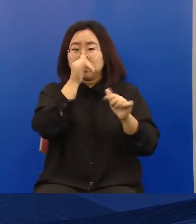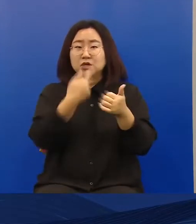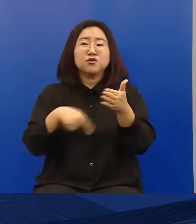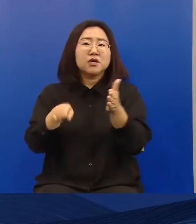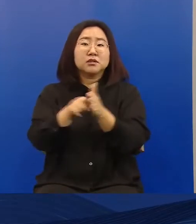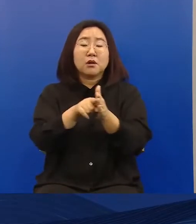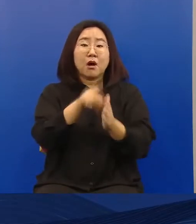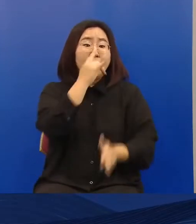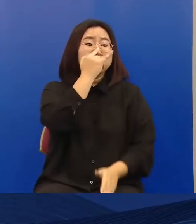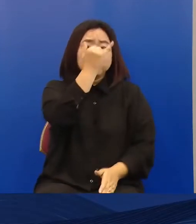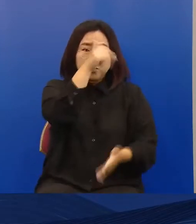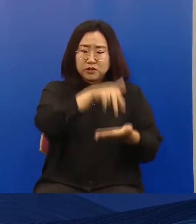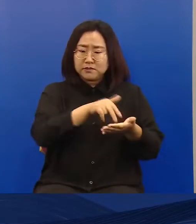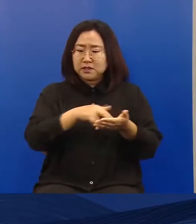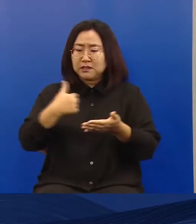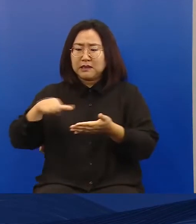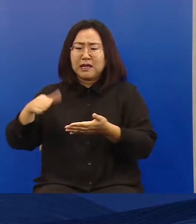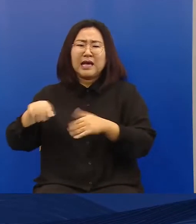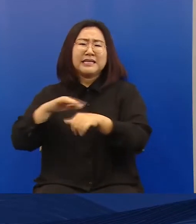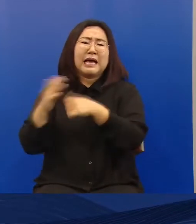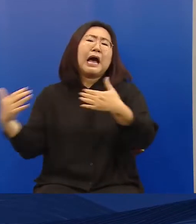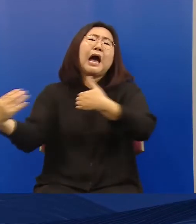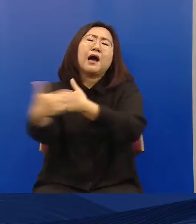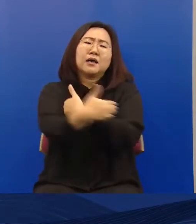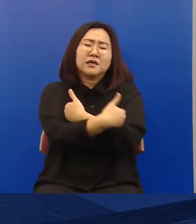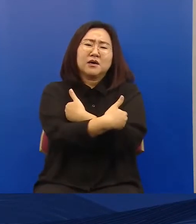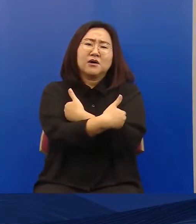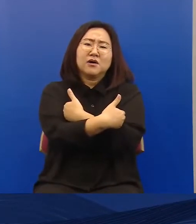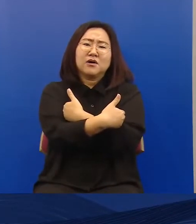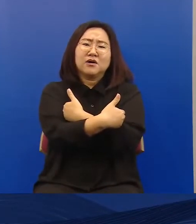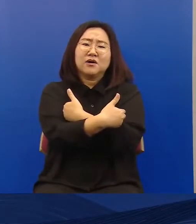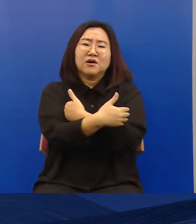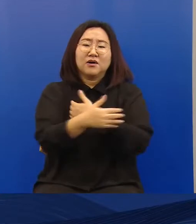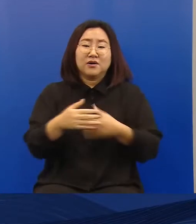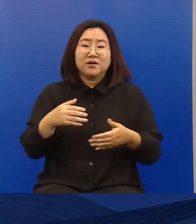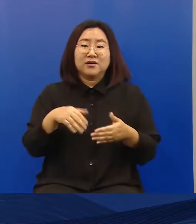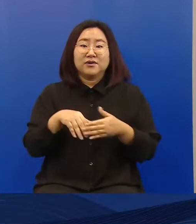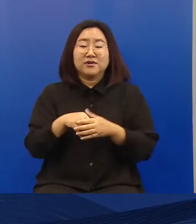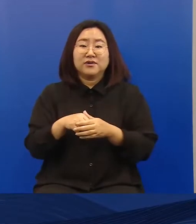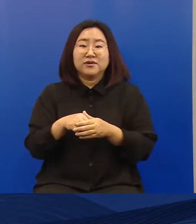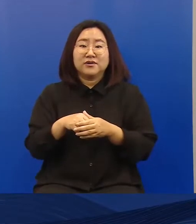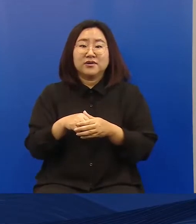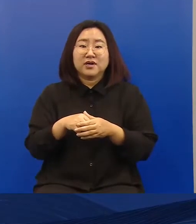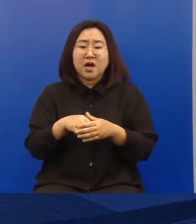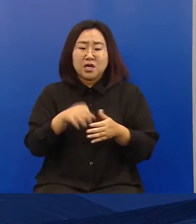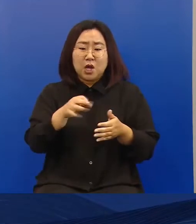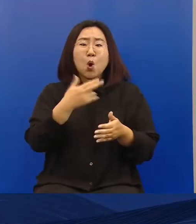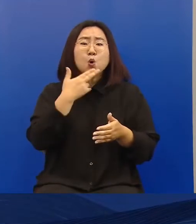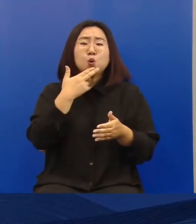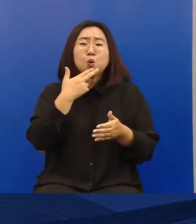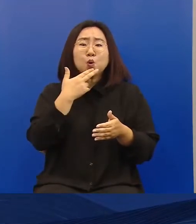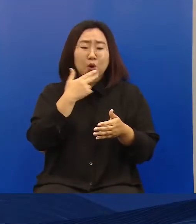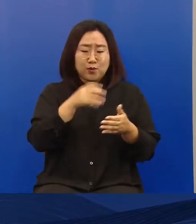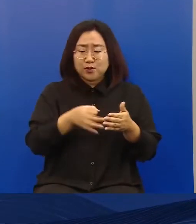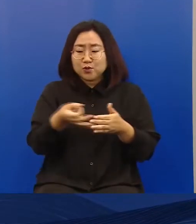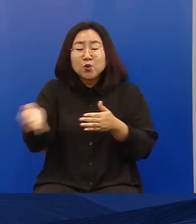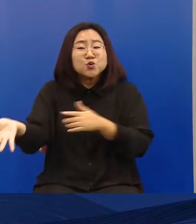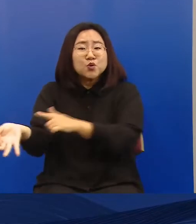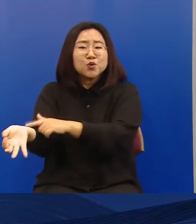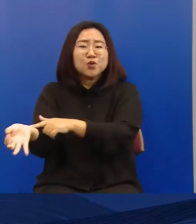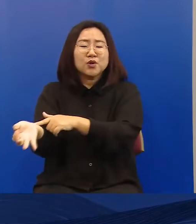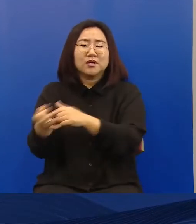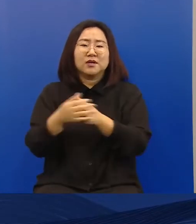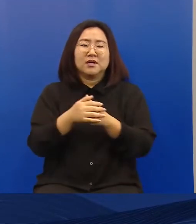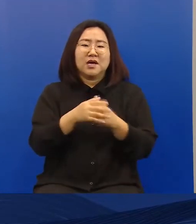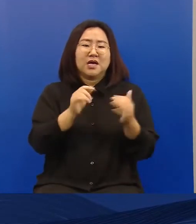every child is important. That means that each and every citizen is important to a country.